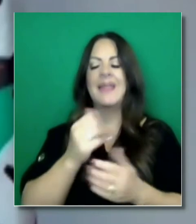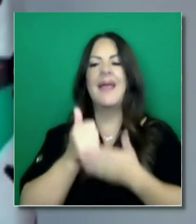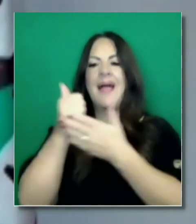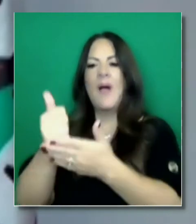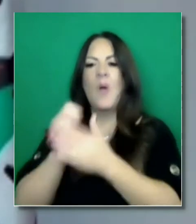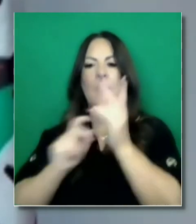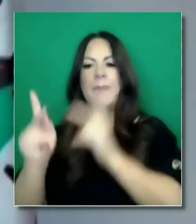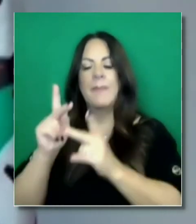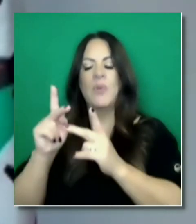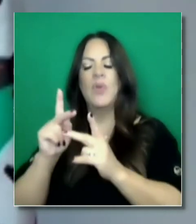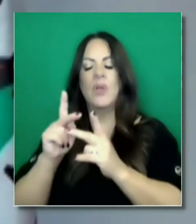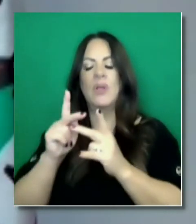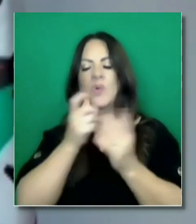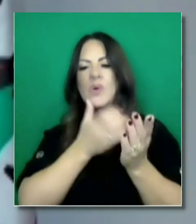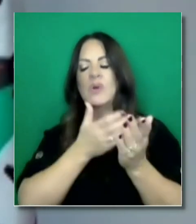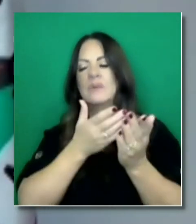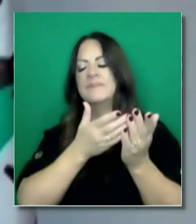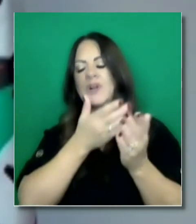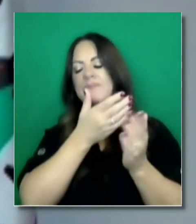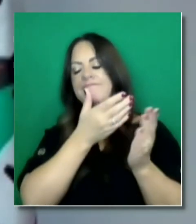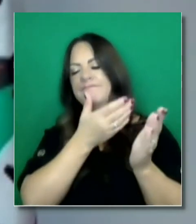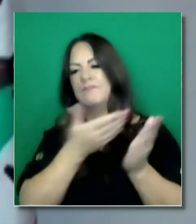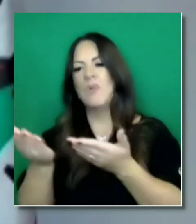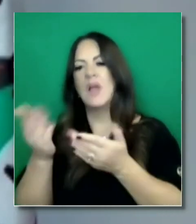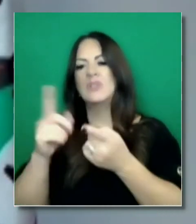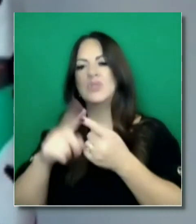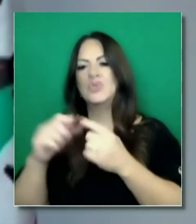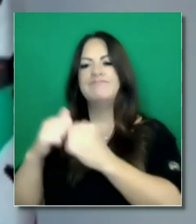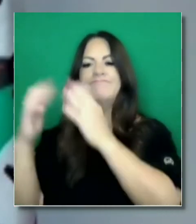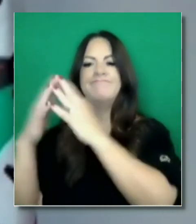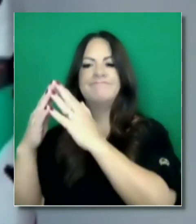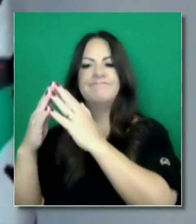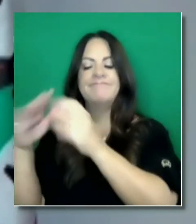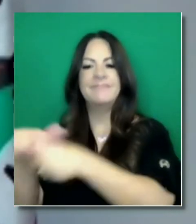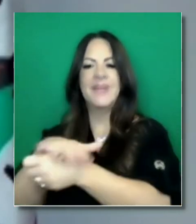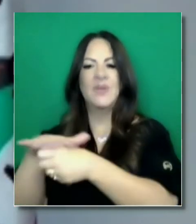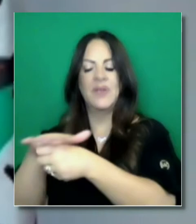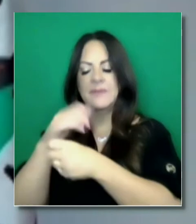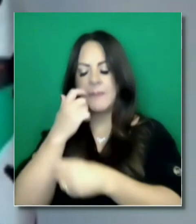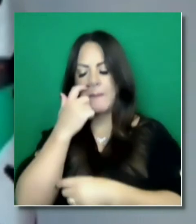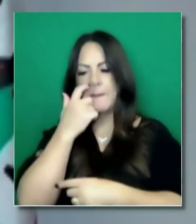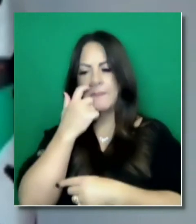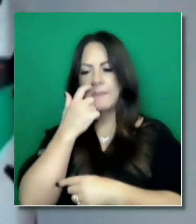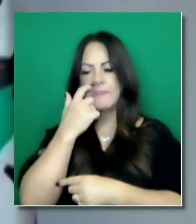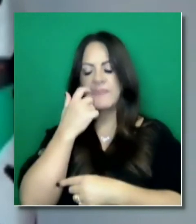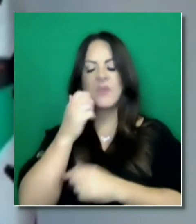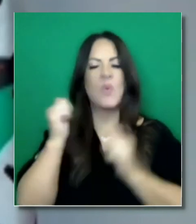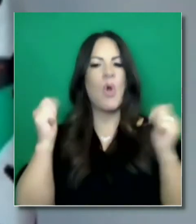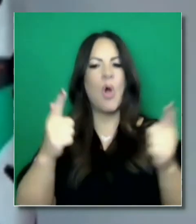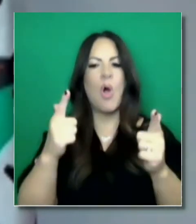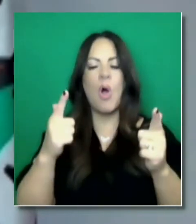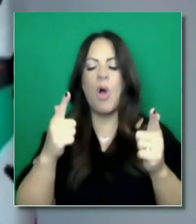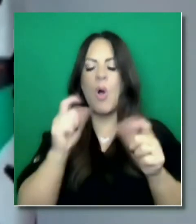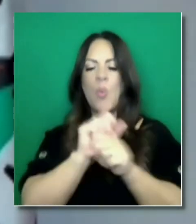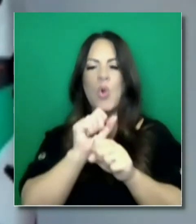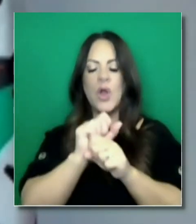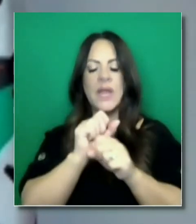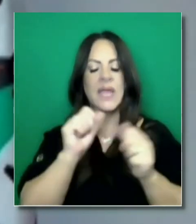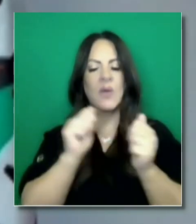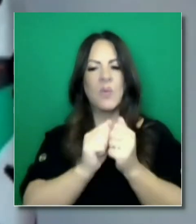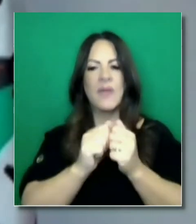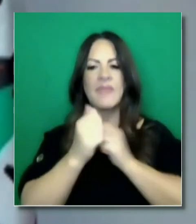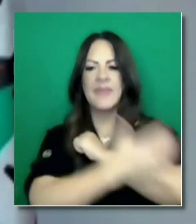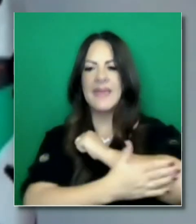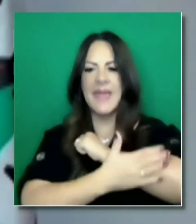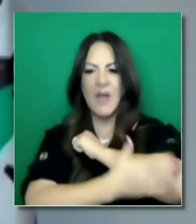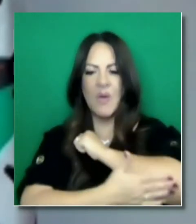bays, and also in ICUs. So those collective efforts working directly with counties, as the governor mentioned,